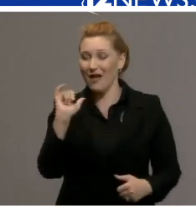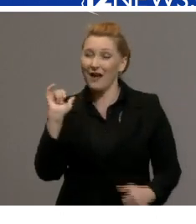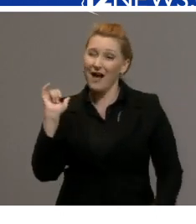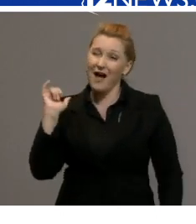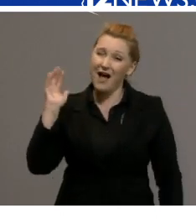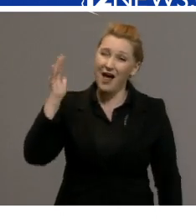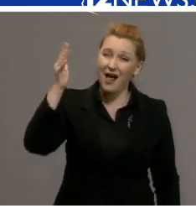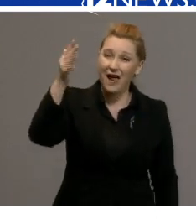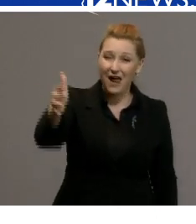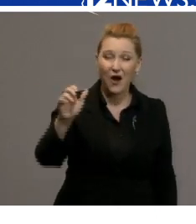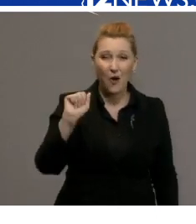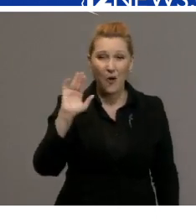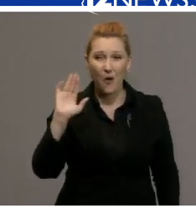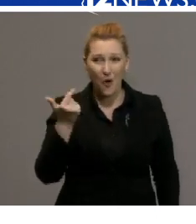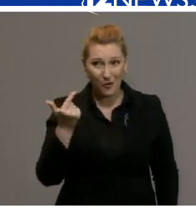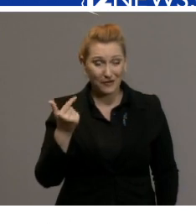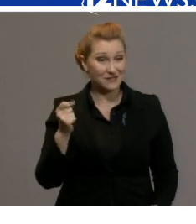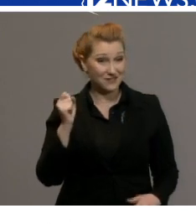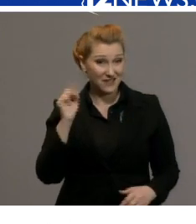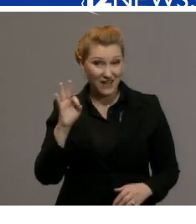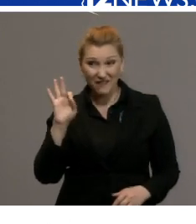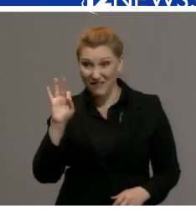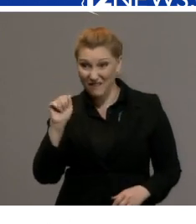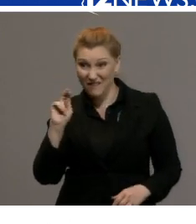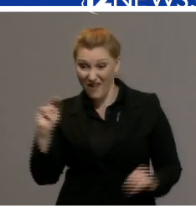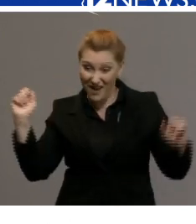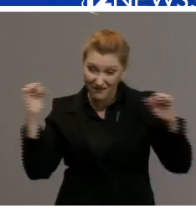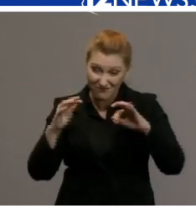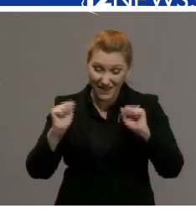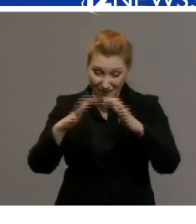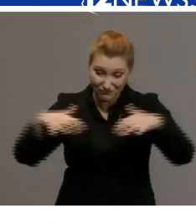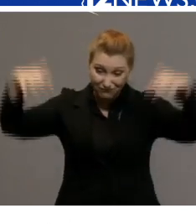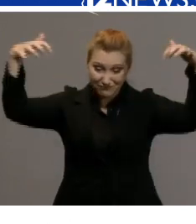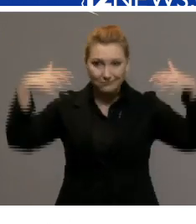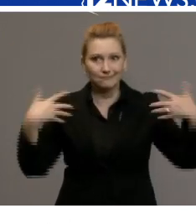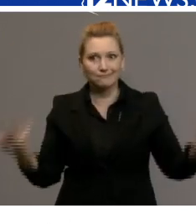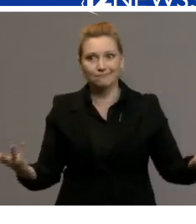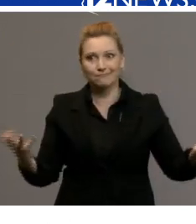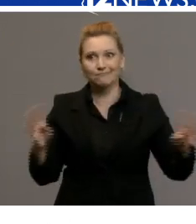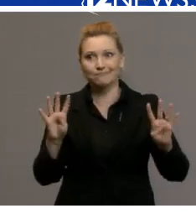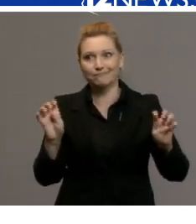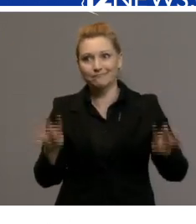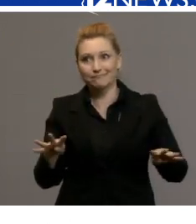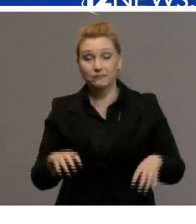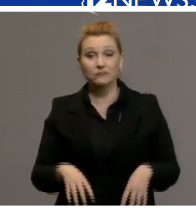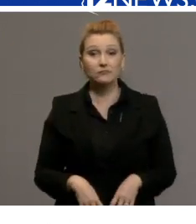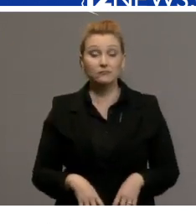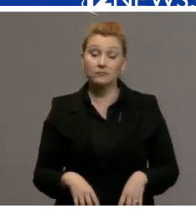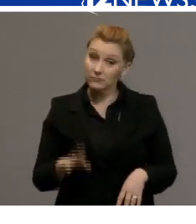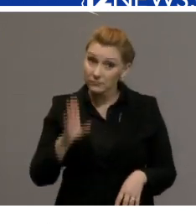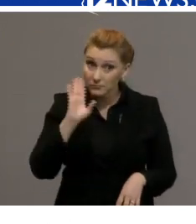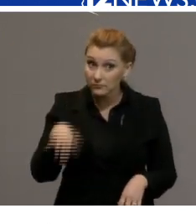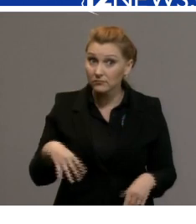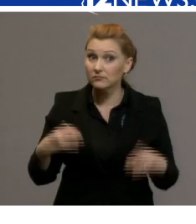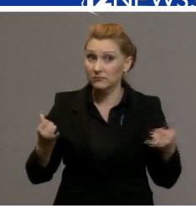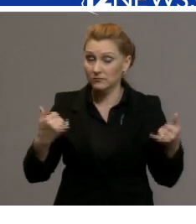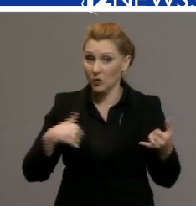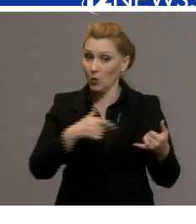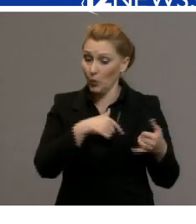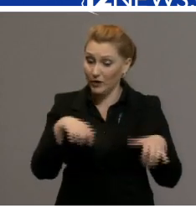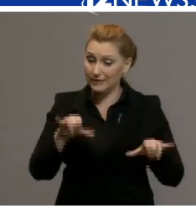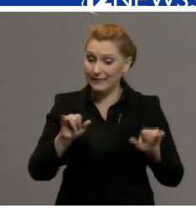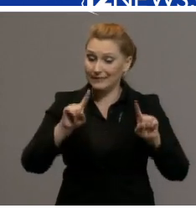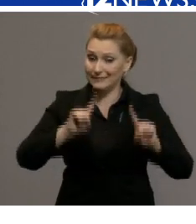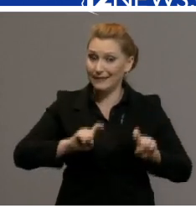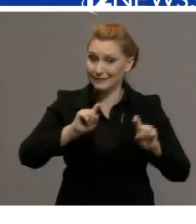fan attendance. In addition, we're right now still testing folks that believe that they've been exposed to